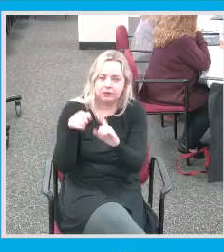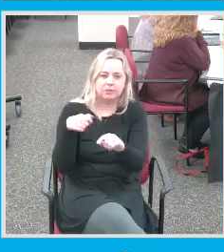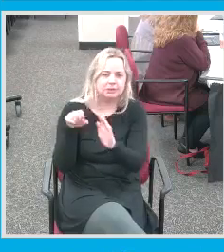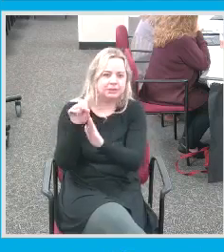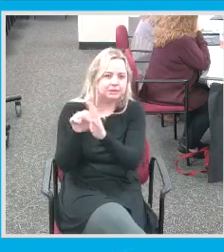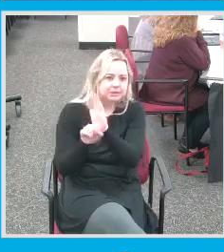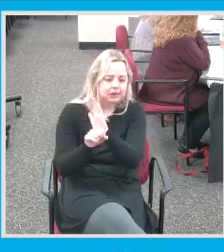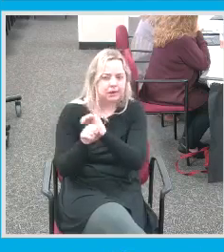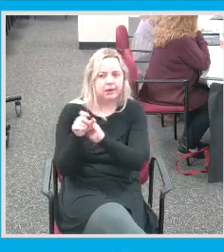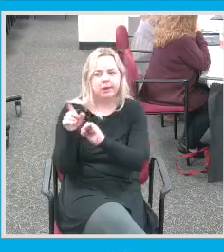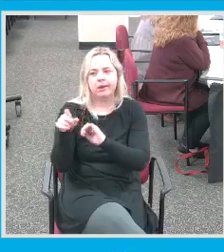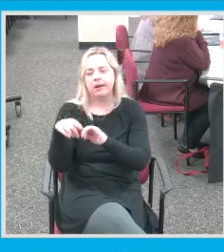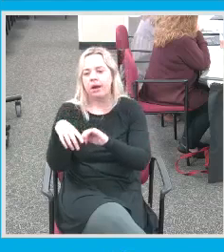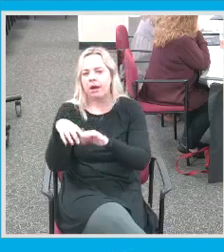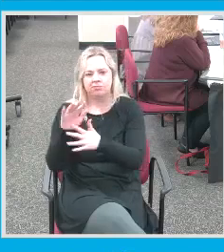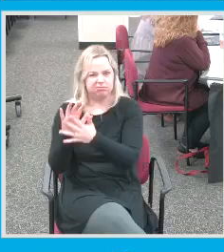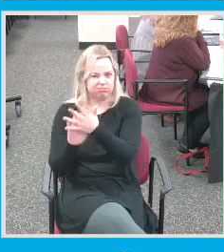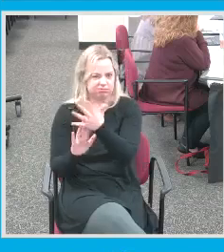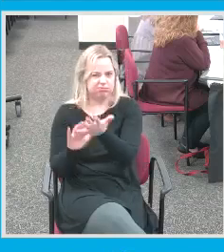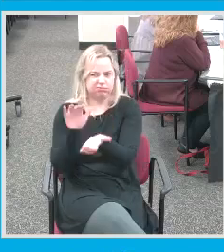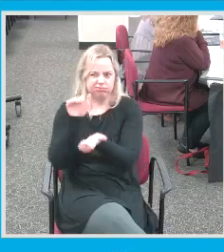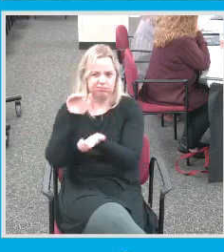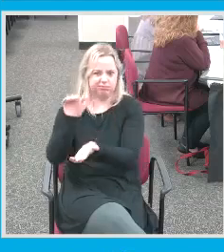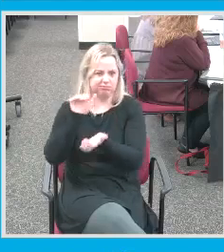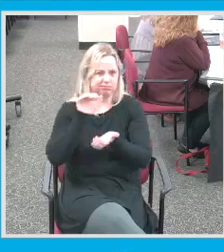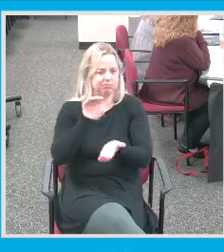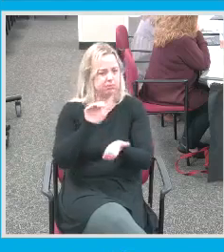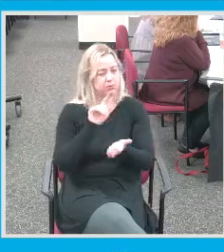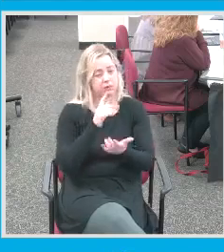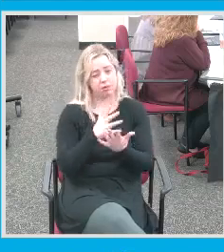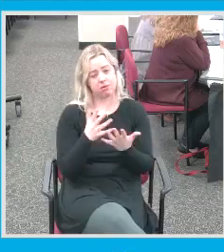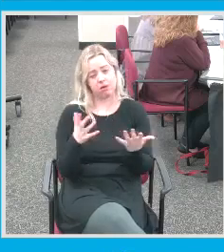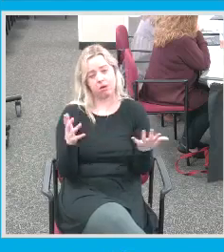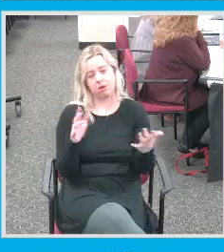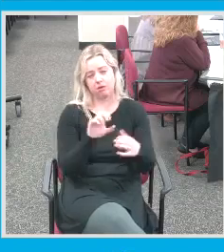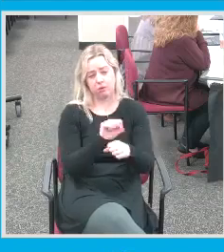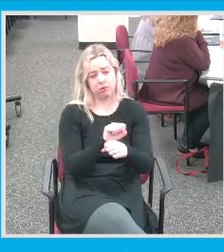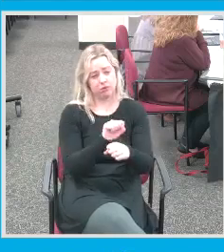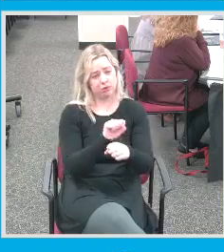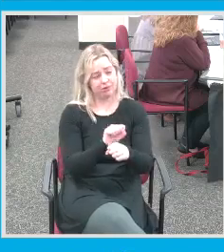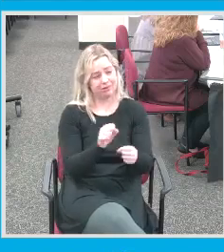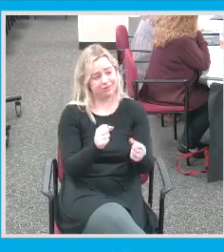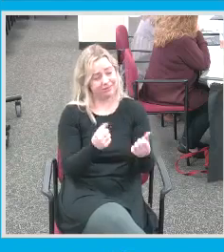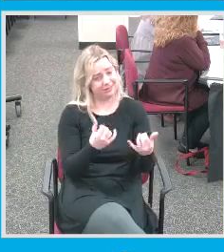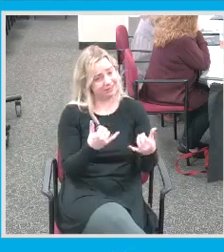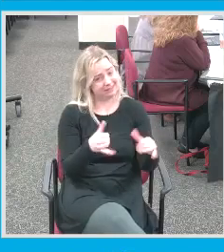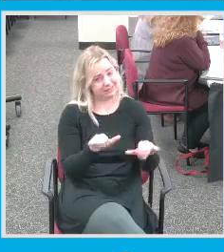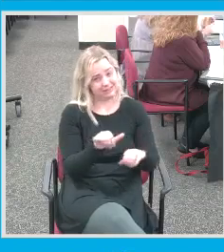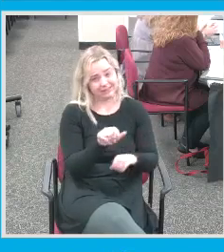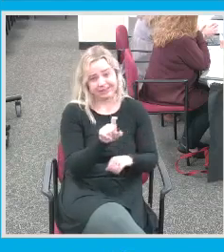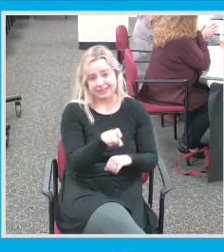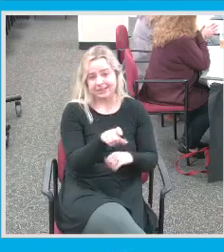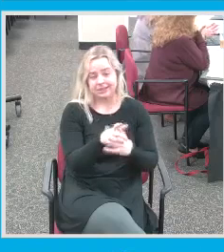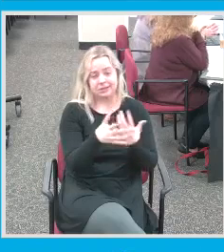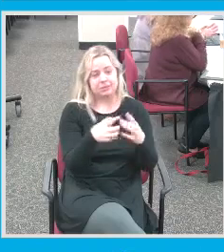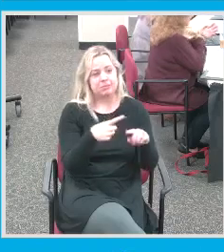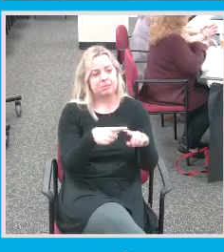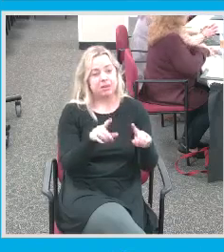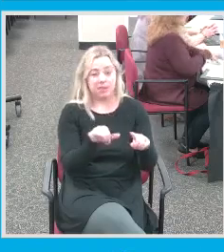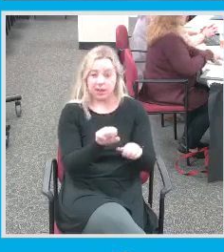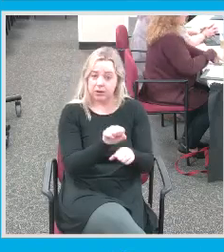the commission and such too. There's a lot of work that still needs to be done, but this work is so